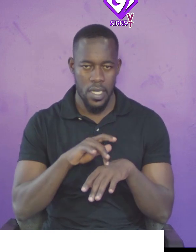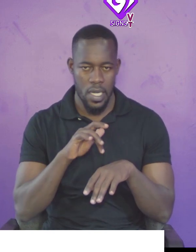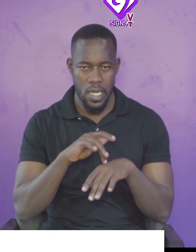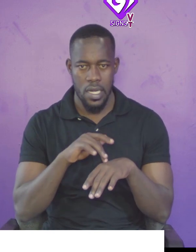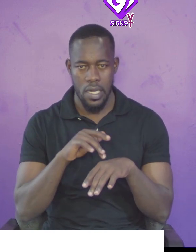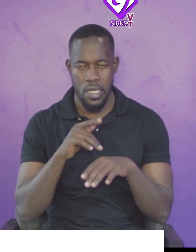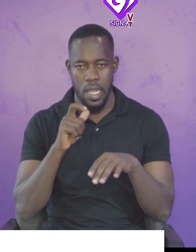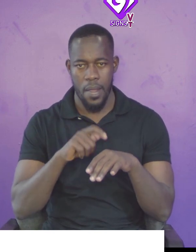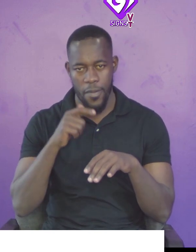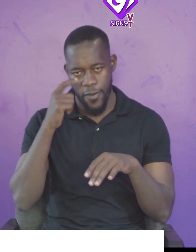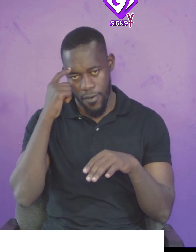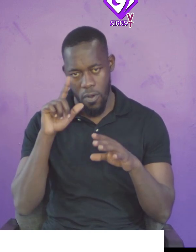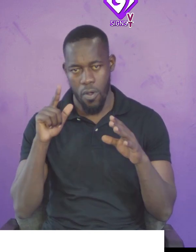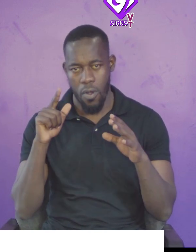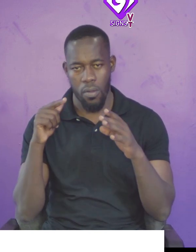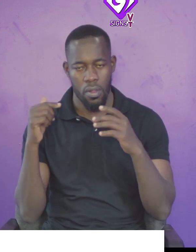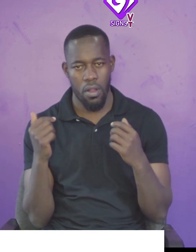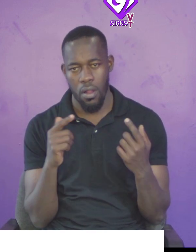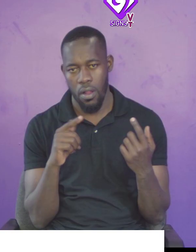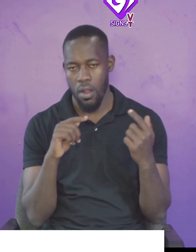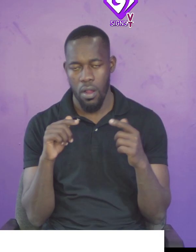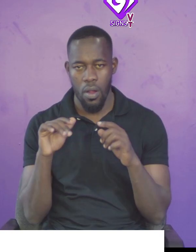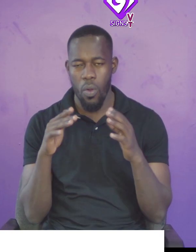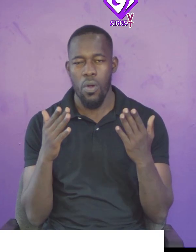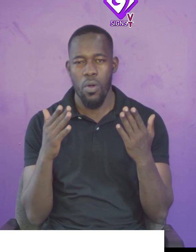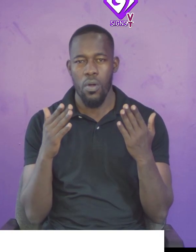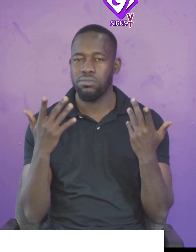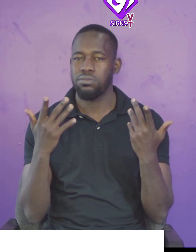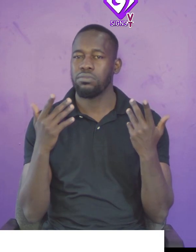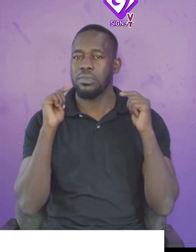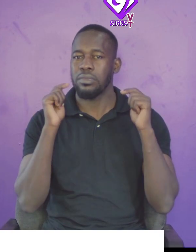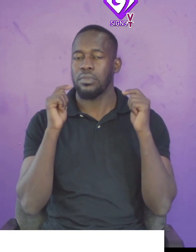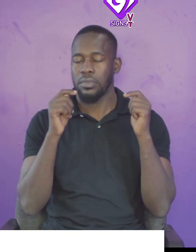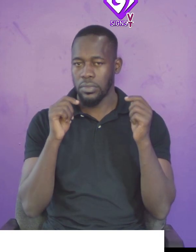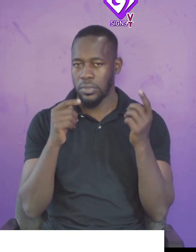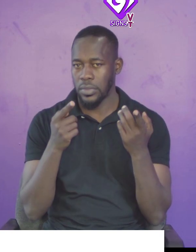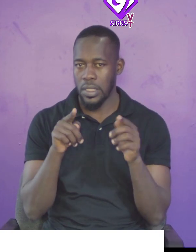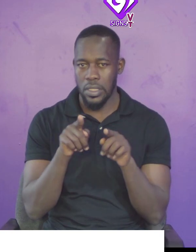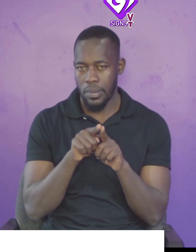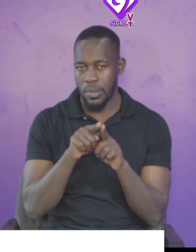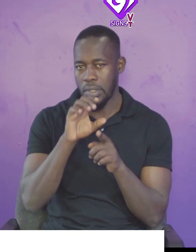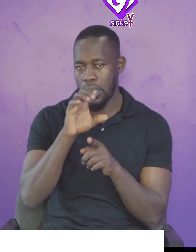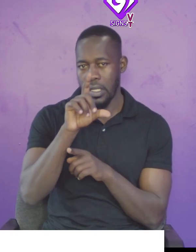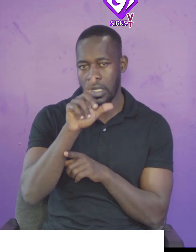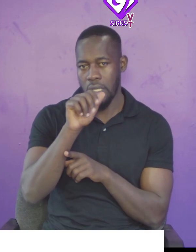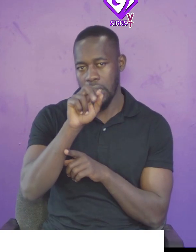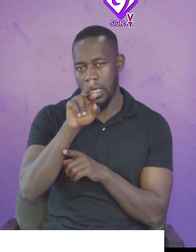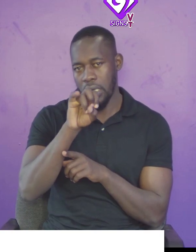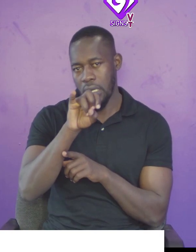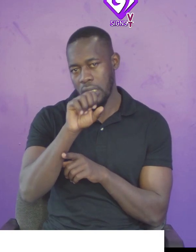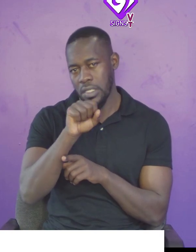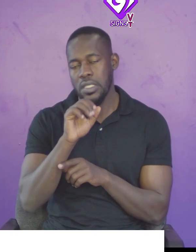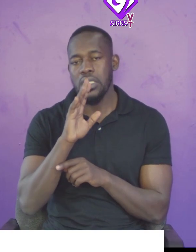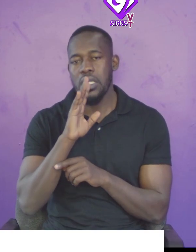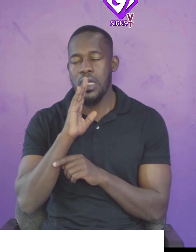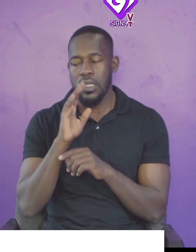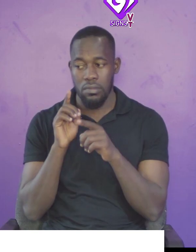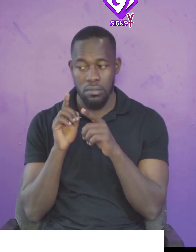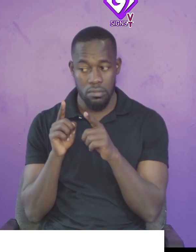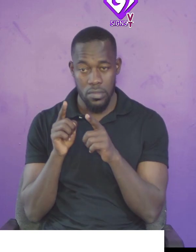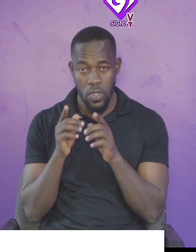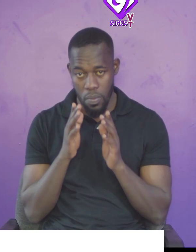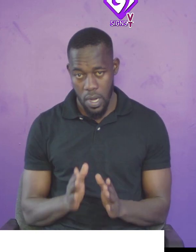Commission Chairperson Clarice Oganga stated that KNCHR is striving to meet the January